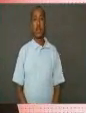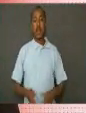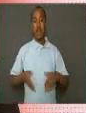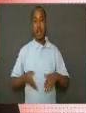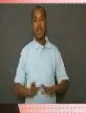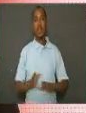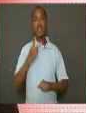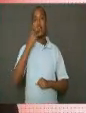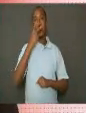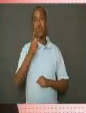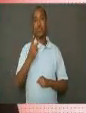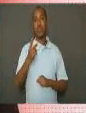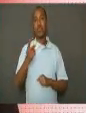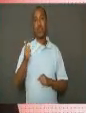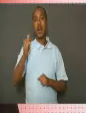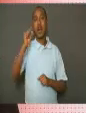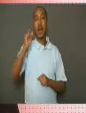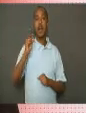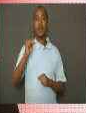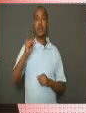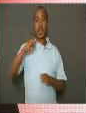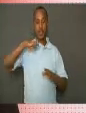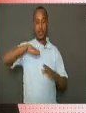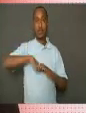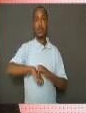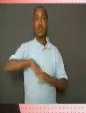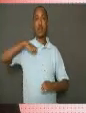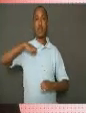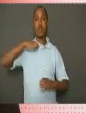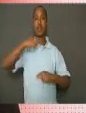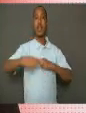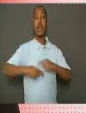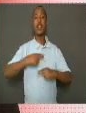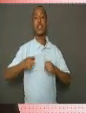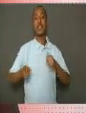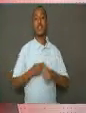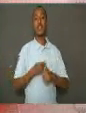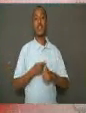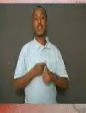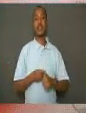Let us look at exothermic reactions first.